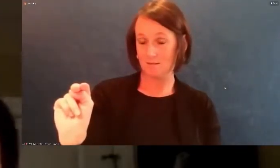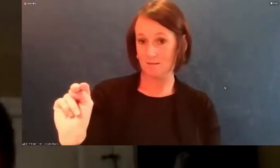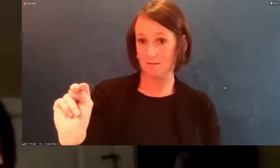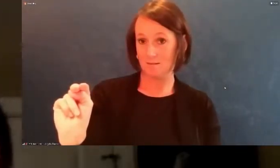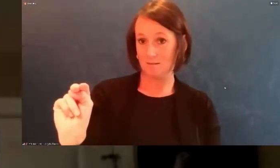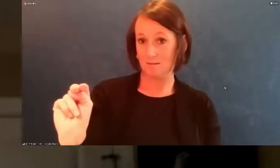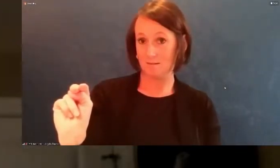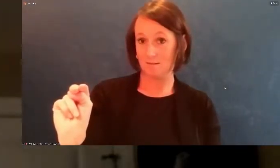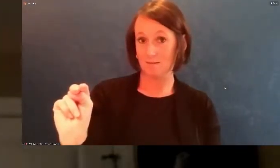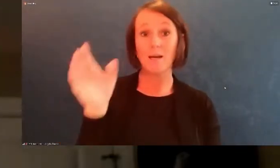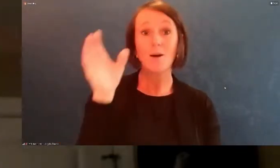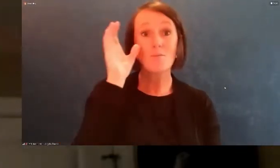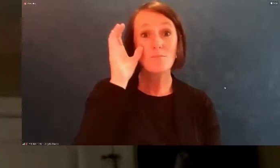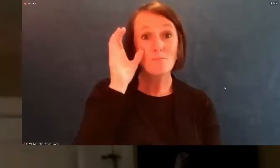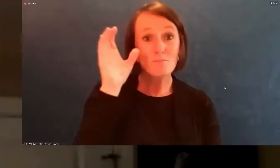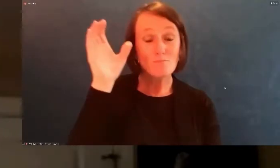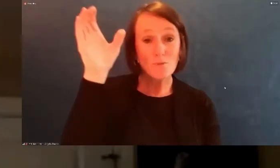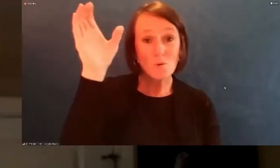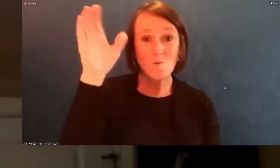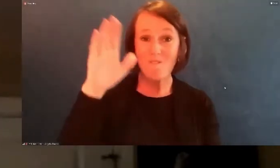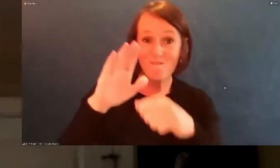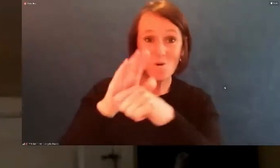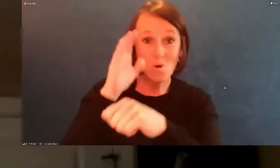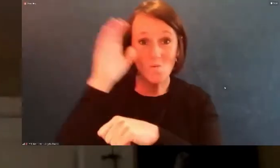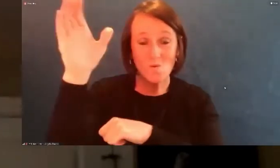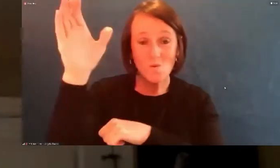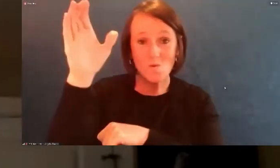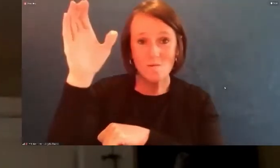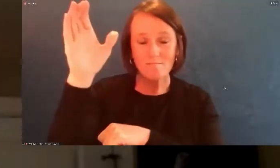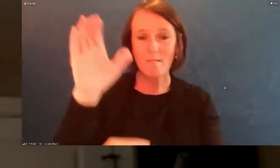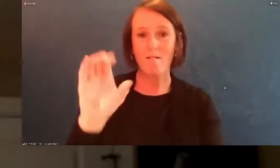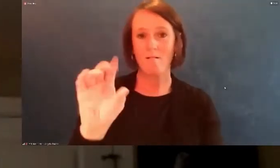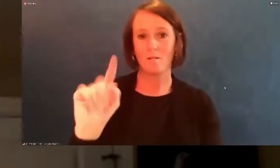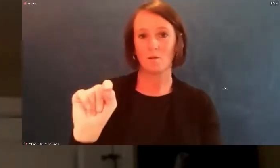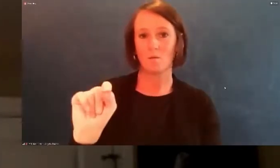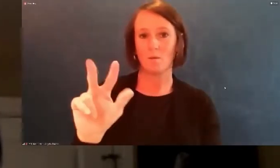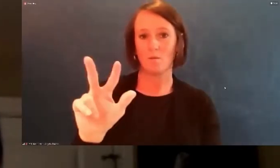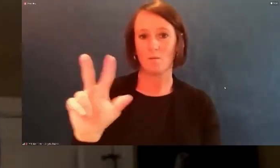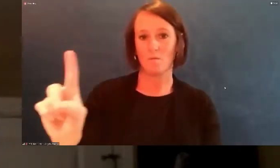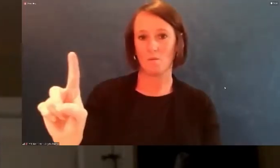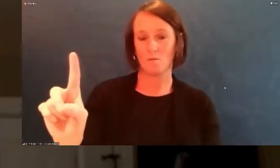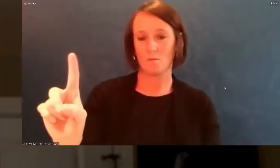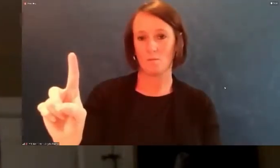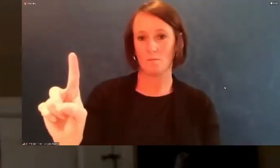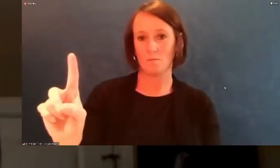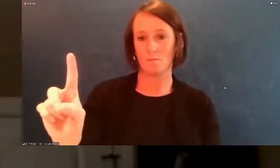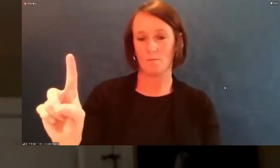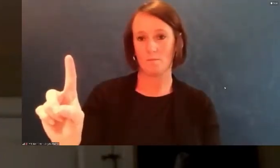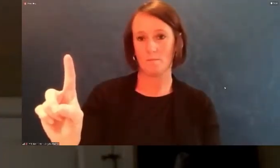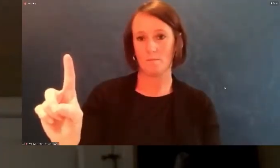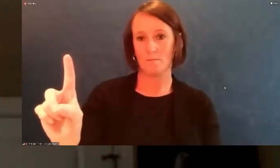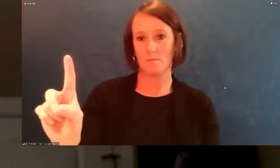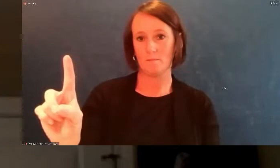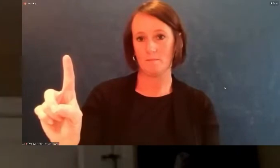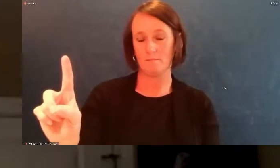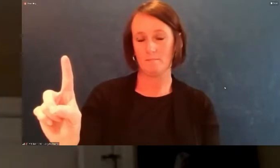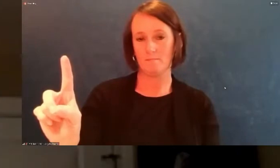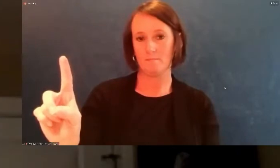moon will be on Halloween. In Chipewyan, in Dene, how they say moon is Kalaza.